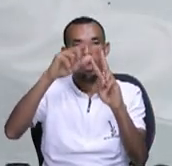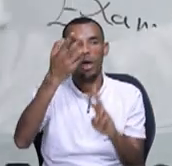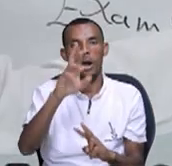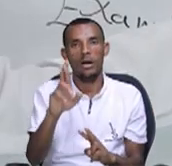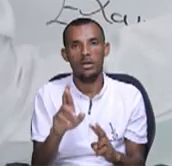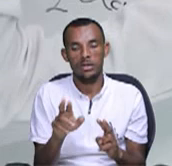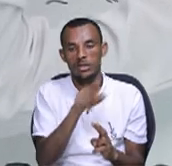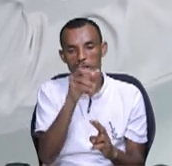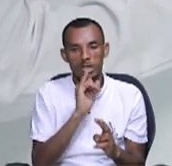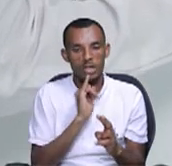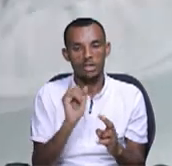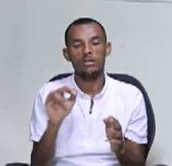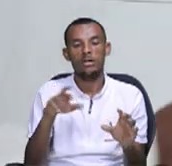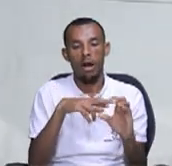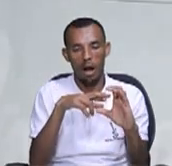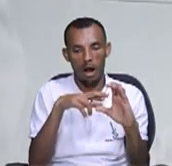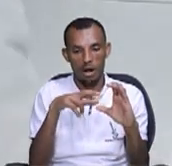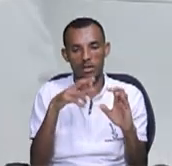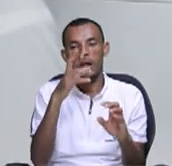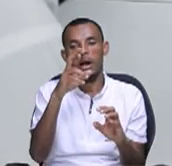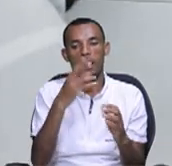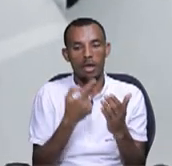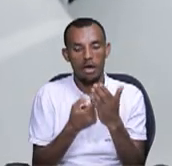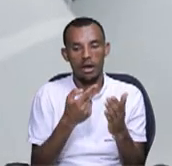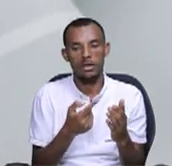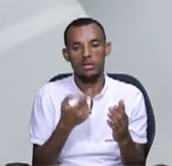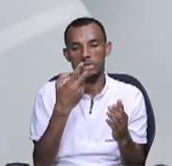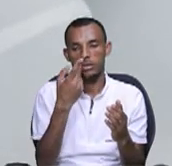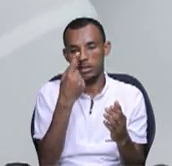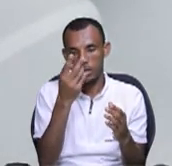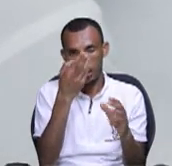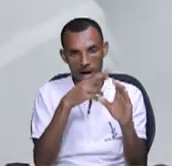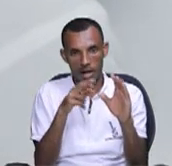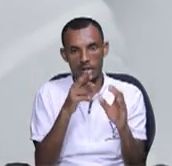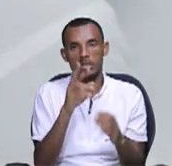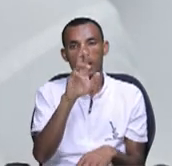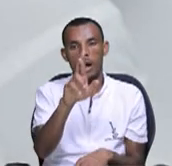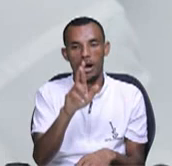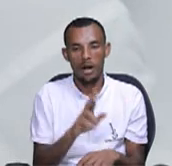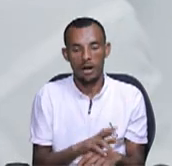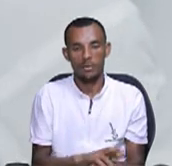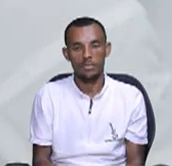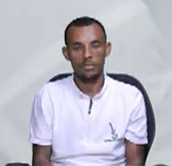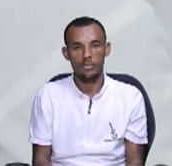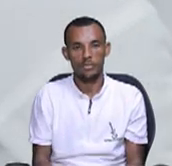There is radius r here. That means the radius is r.